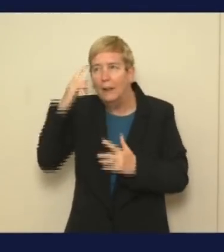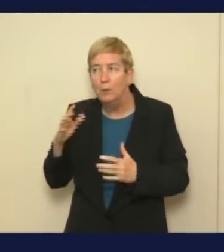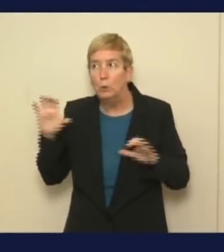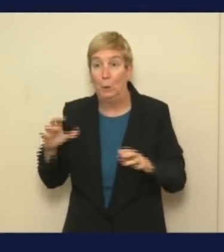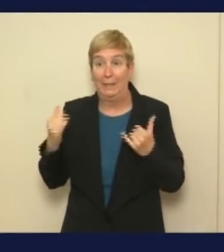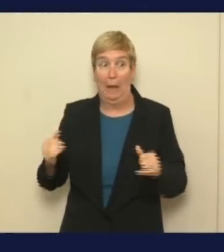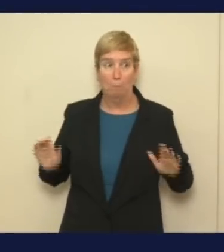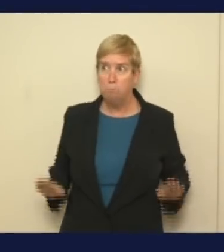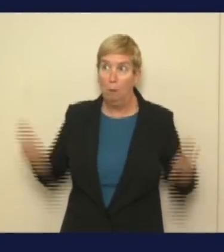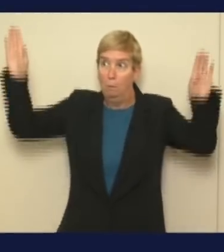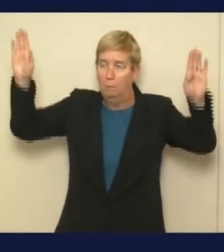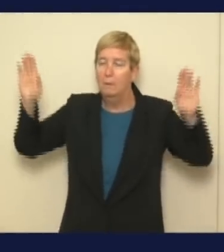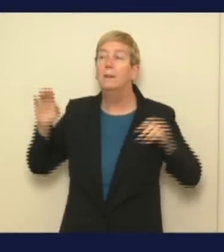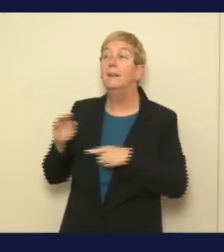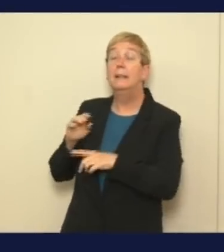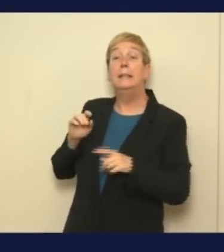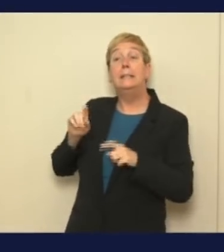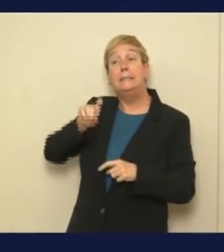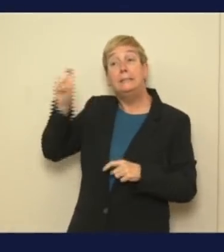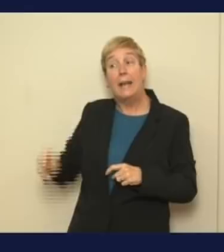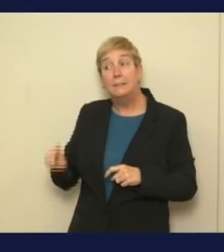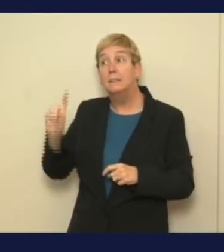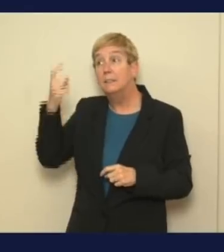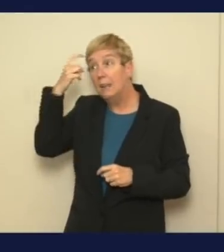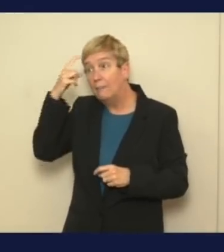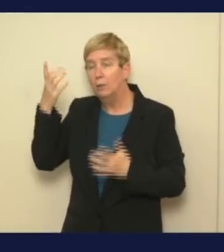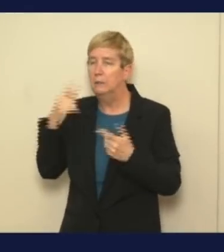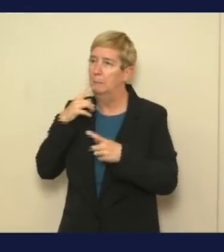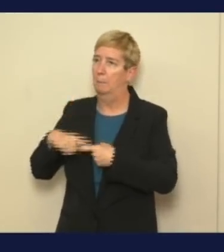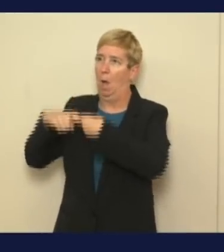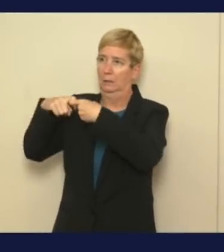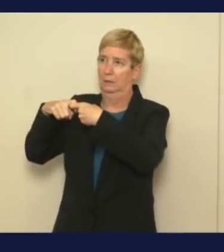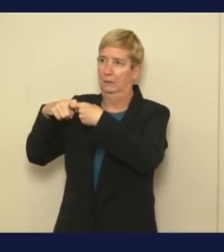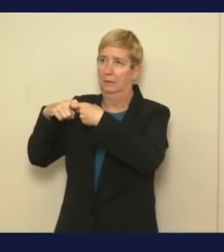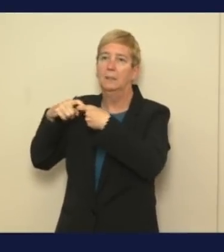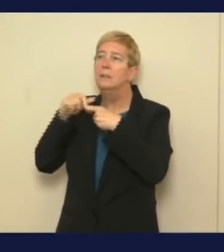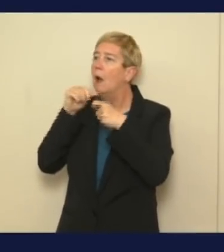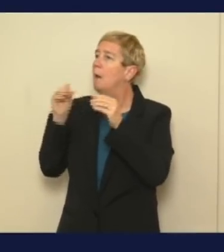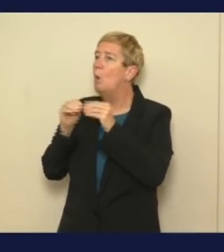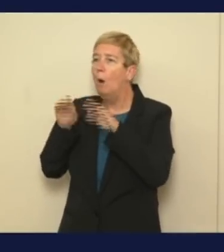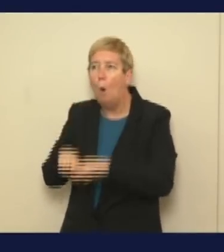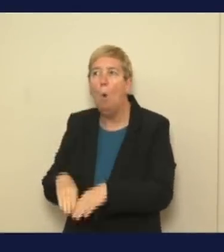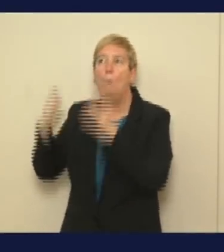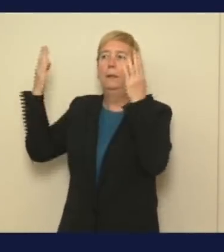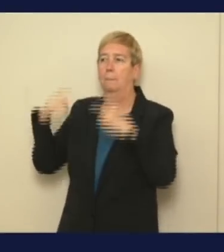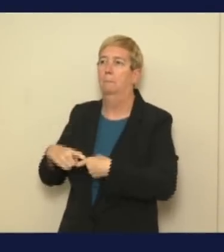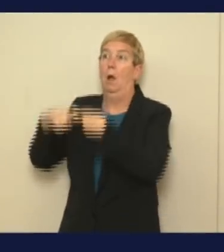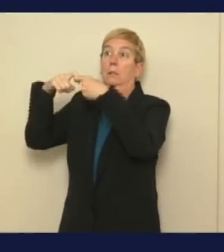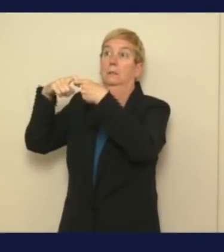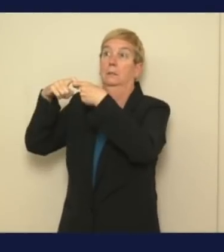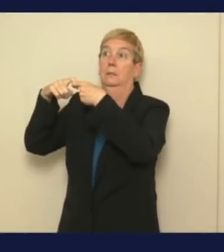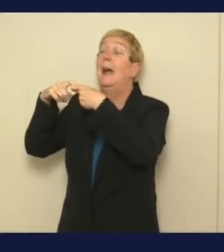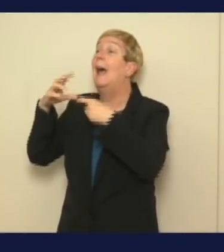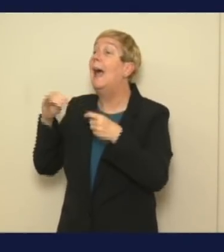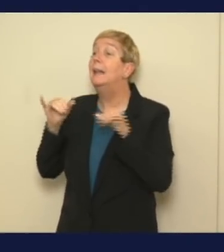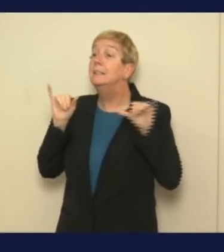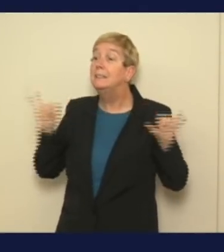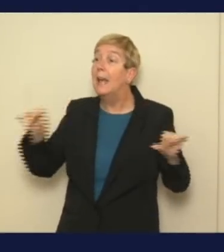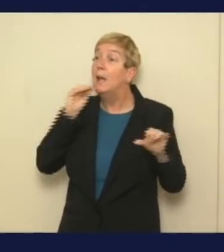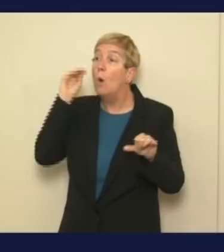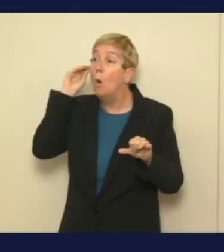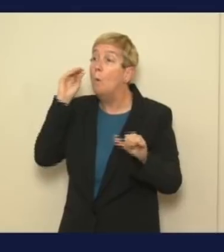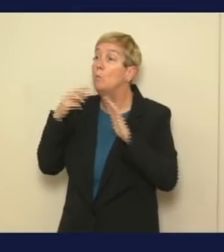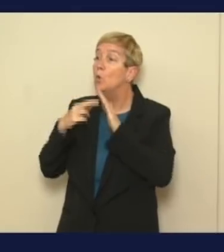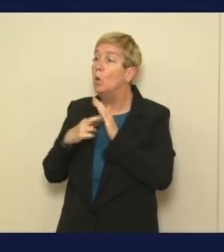Abbott has paused any more reopening, and he's basically said the stay-at-home order back. You have to